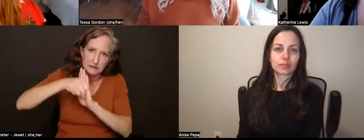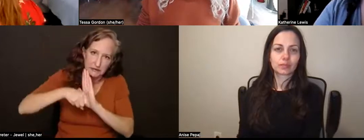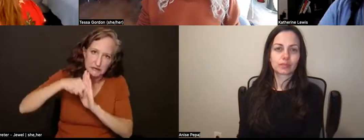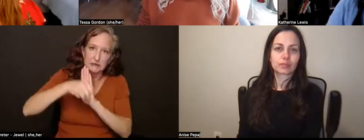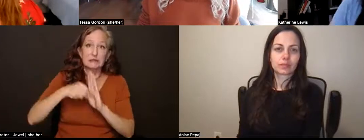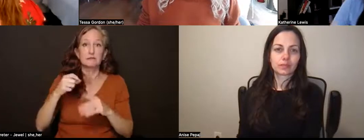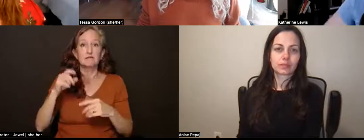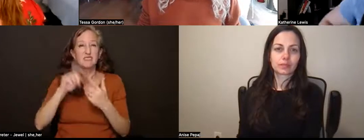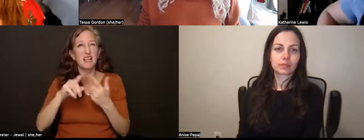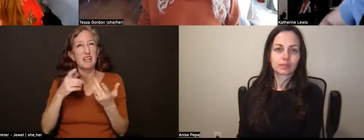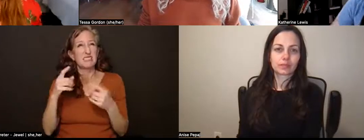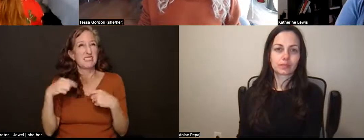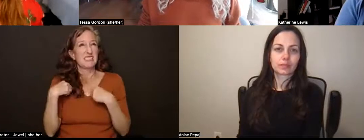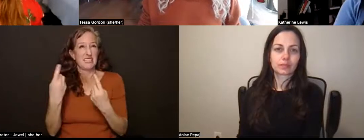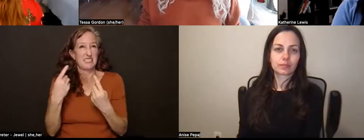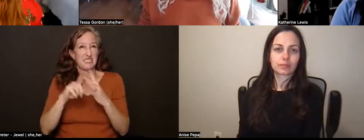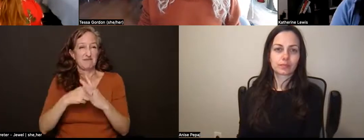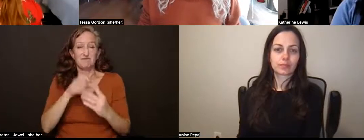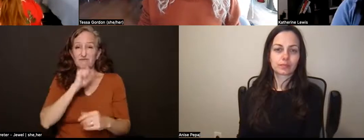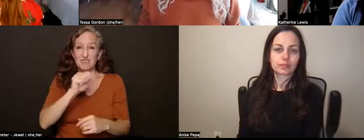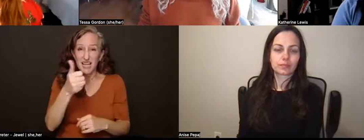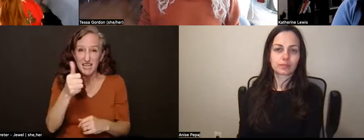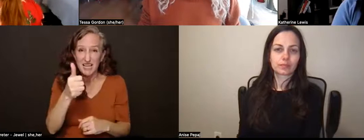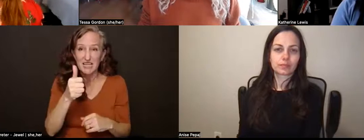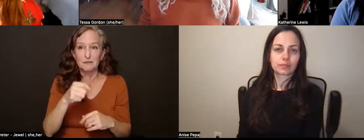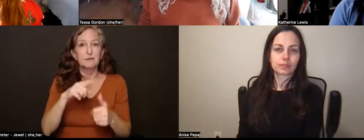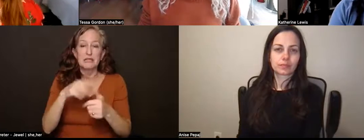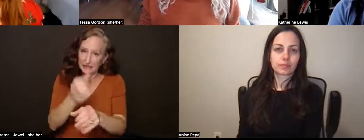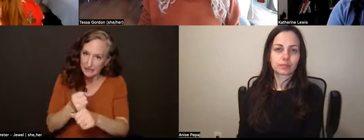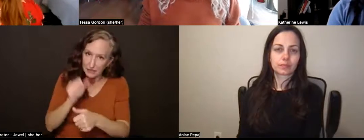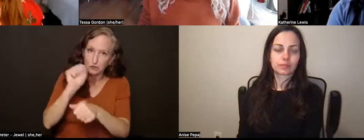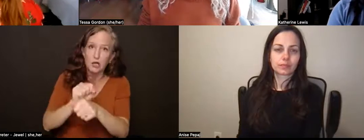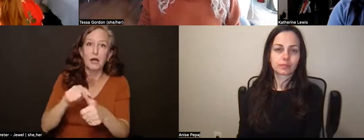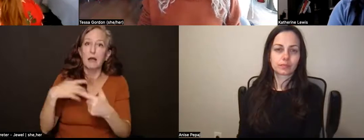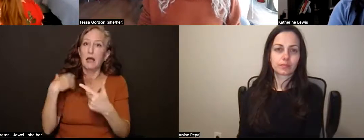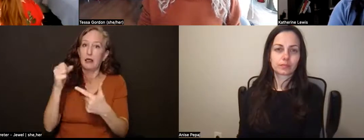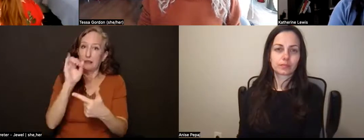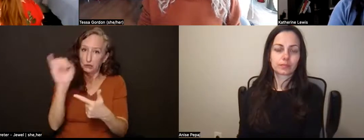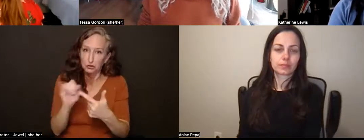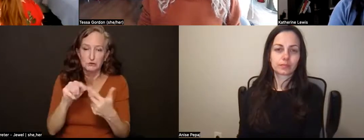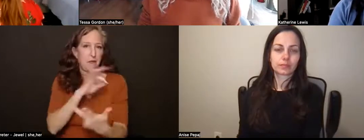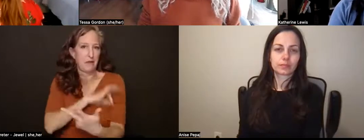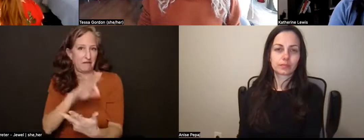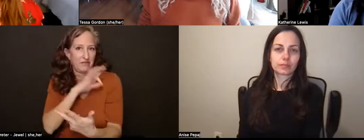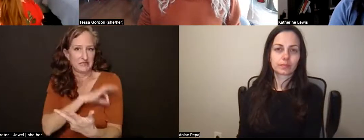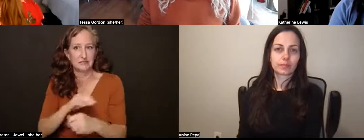probably about 10 years old. Get a job, get health insurance, and get benefits. As a teacher, I did not make